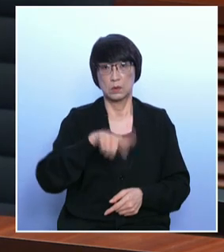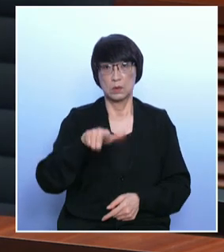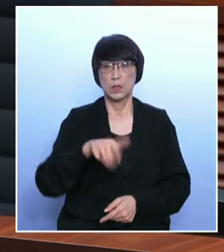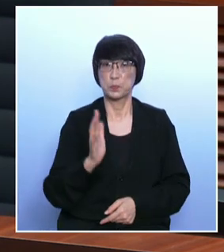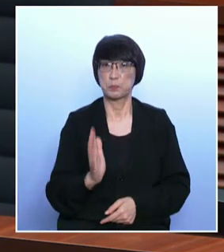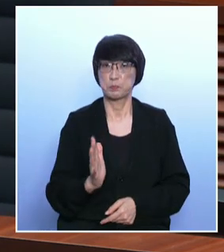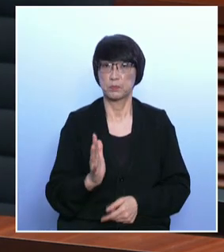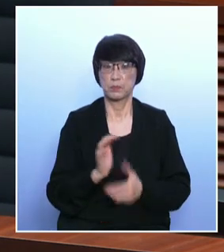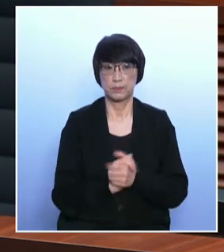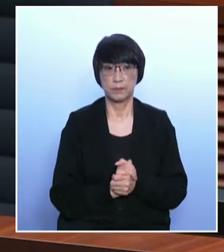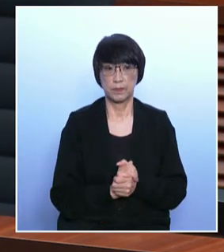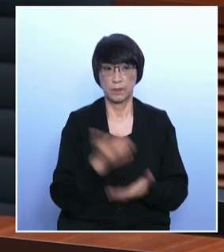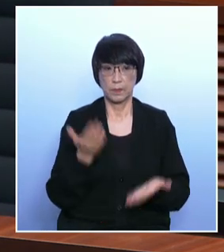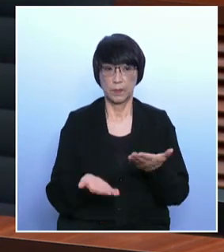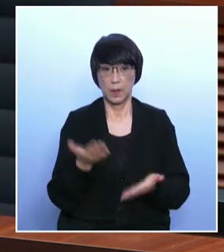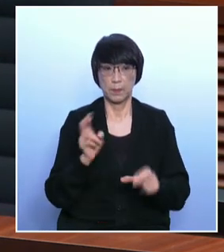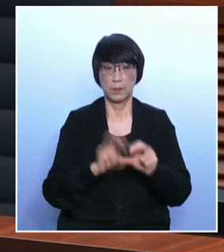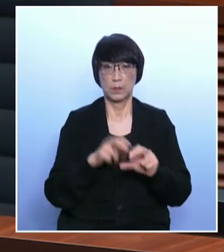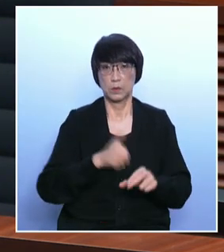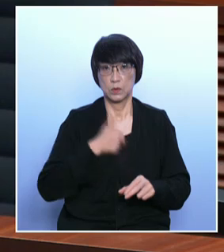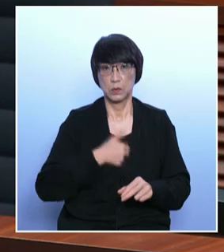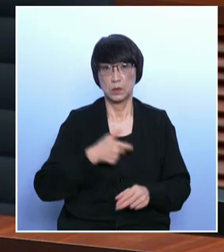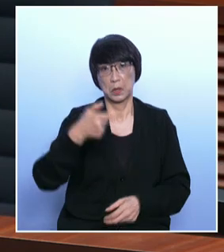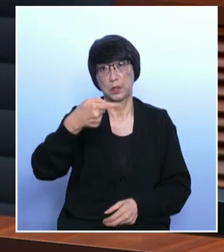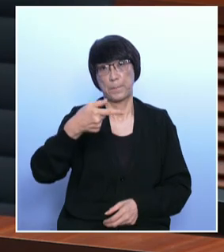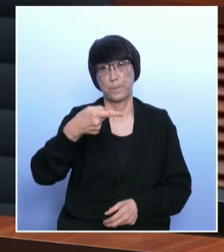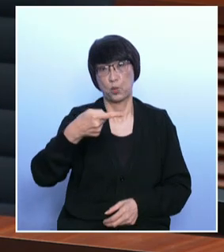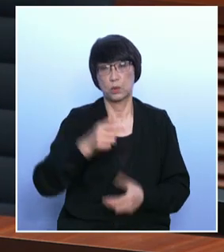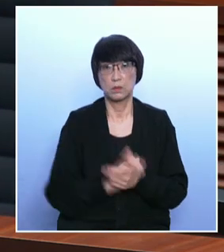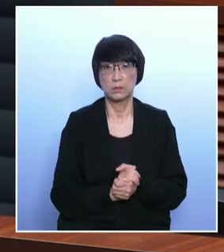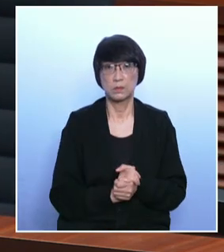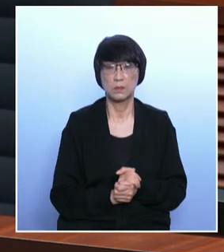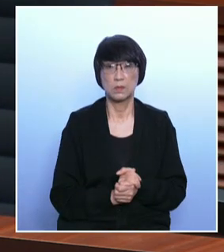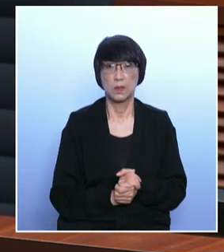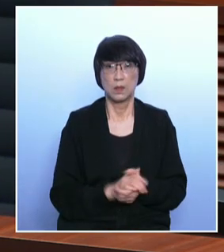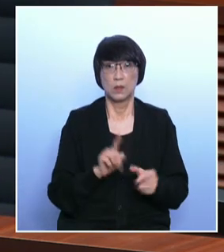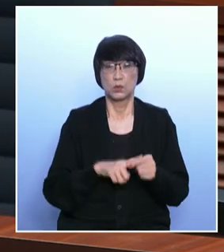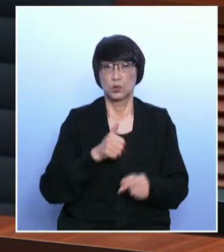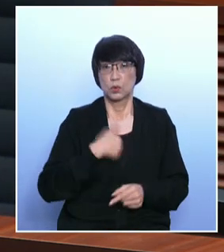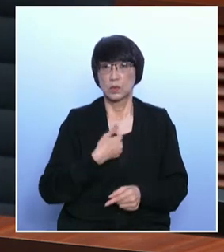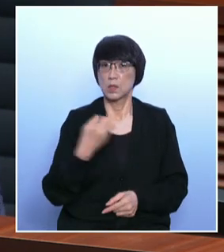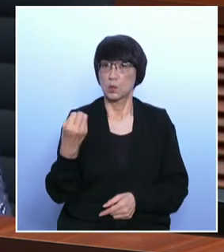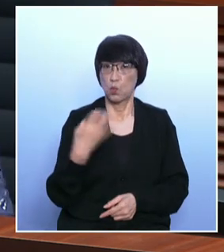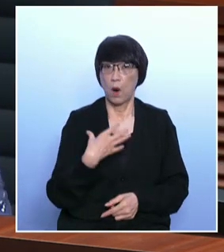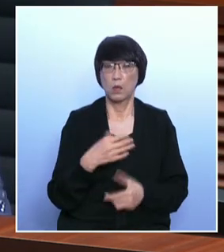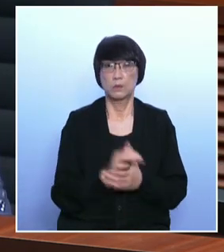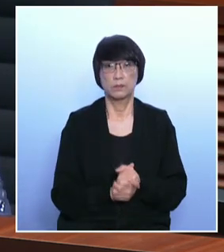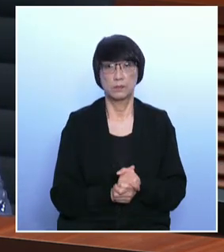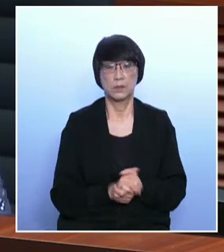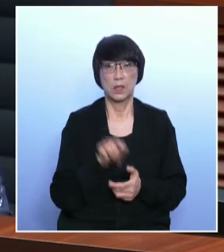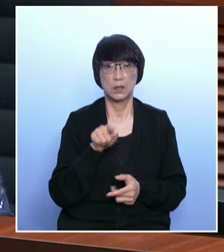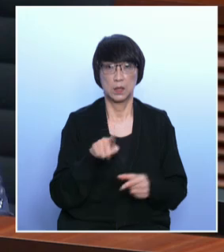education, research, and so on. There are some 2,800 or so CM. Well, I mean, there are 8,500